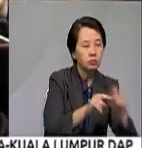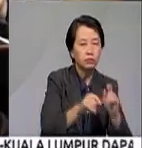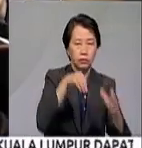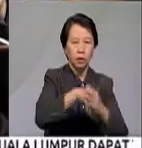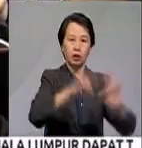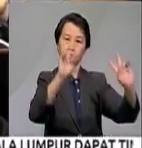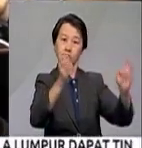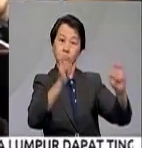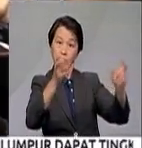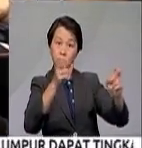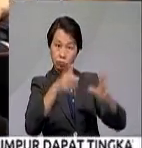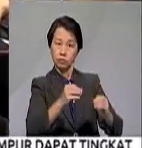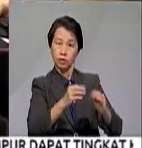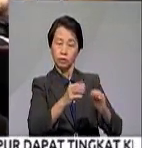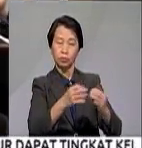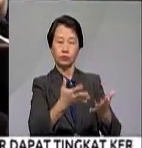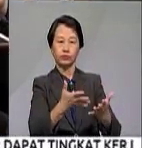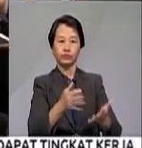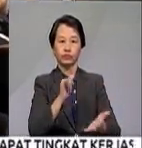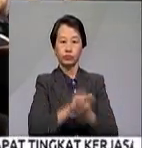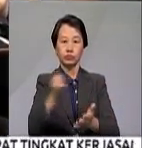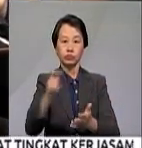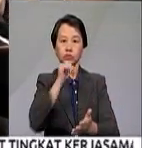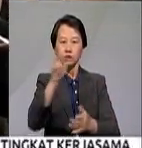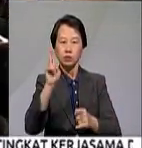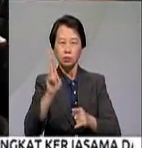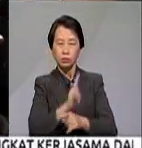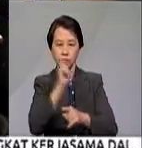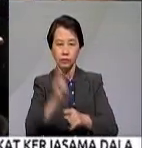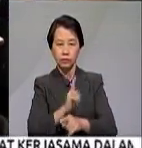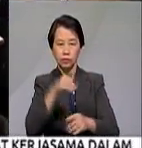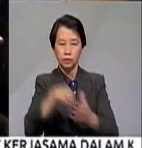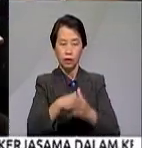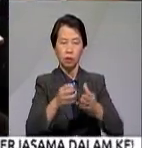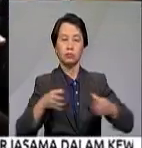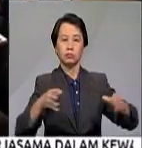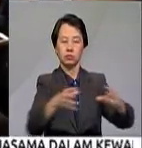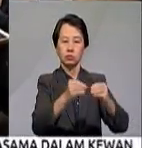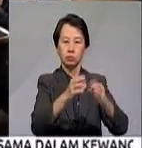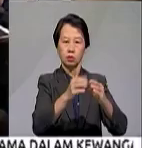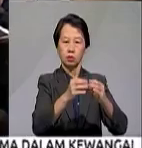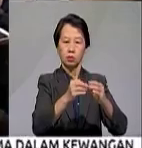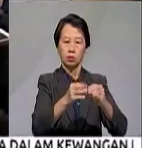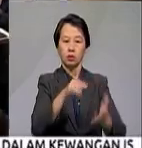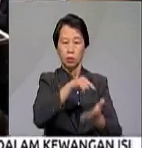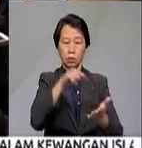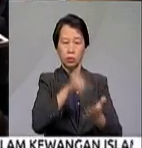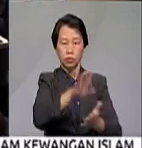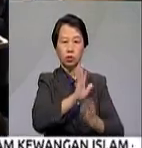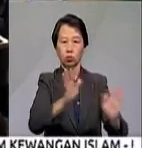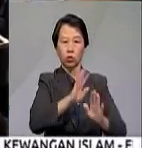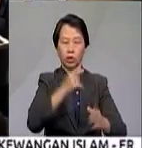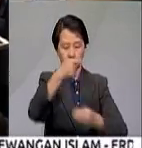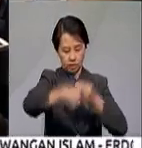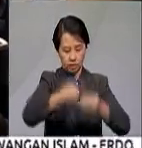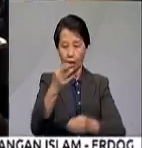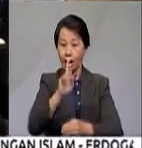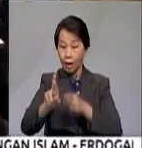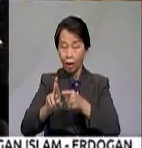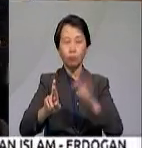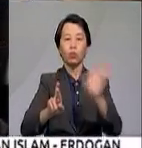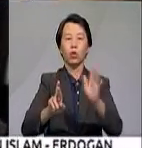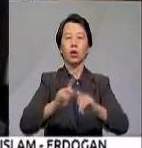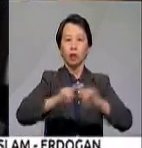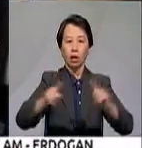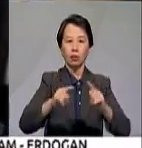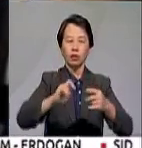subject, because this is not the usual Islamic conference. It is not about religion. It's about